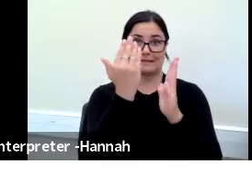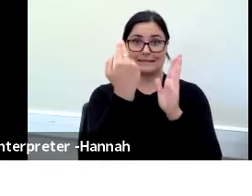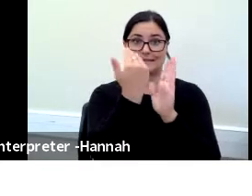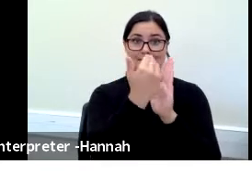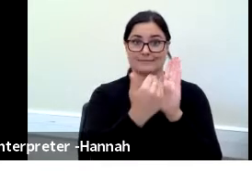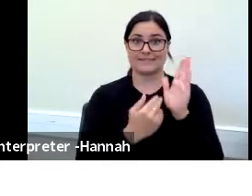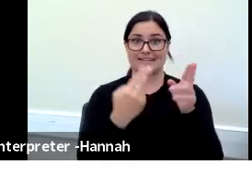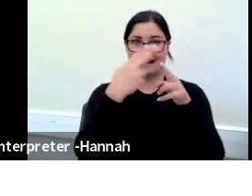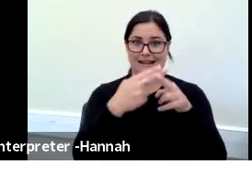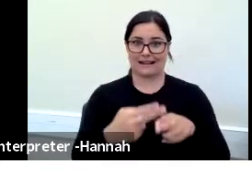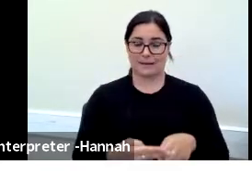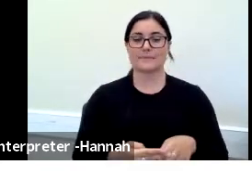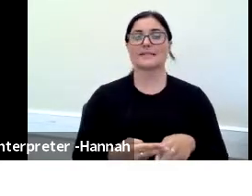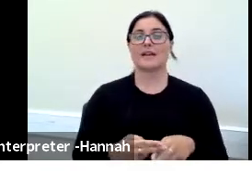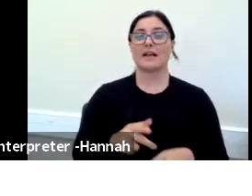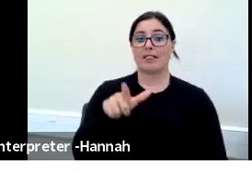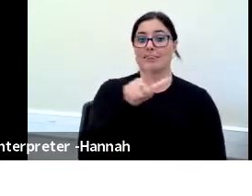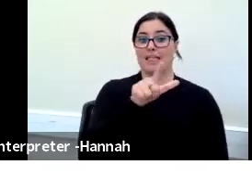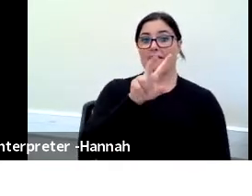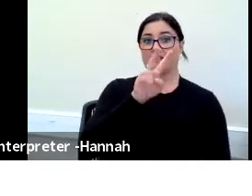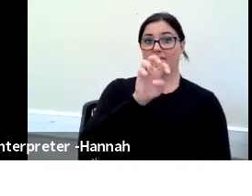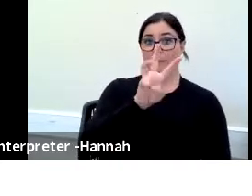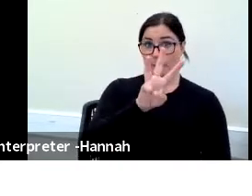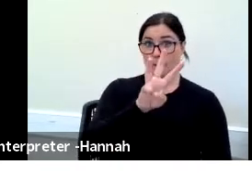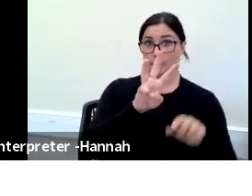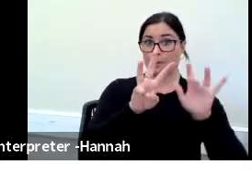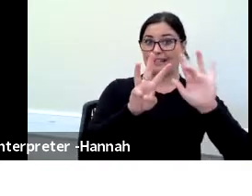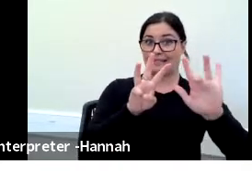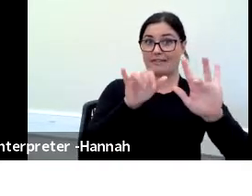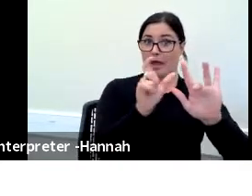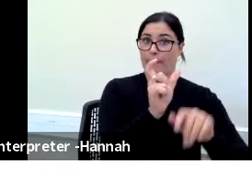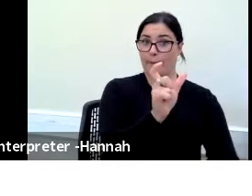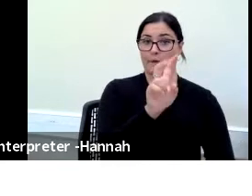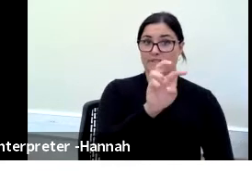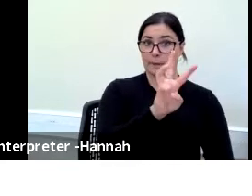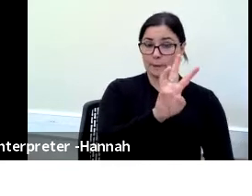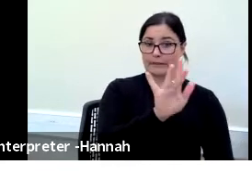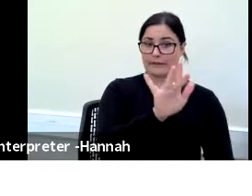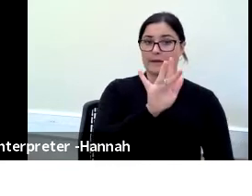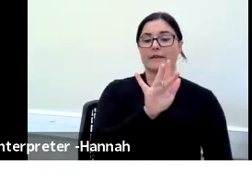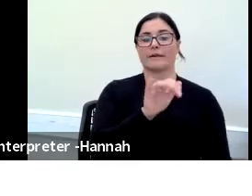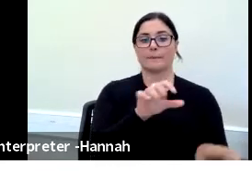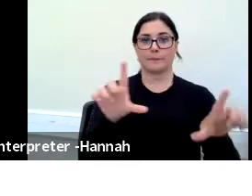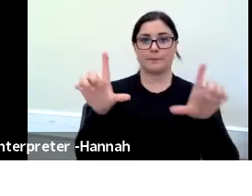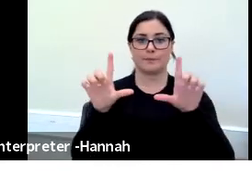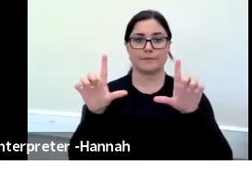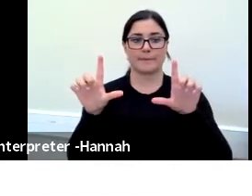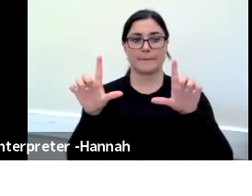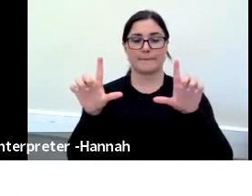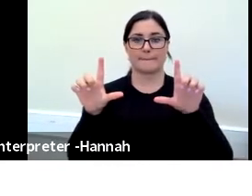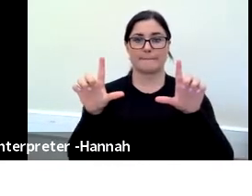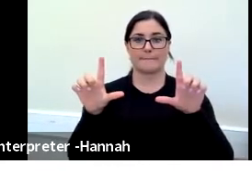a little, it says view on the left side. You'll click on the view. And after that, go ahead, next